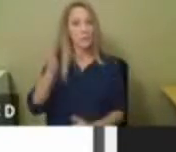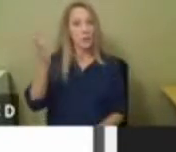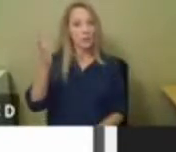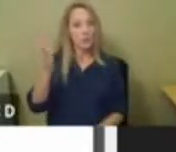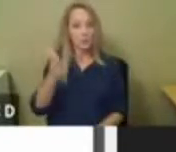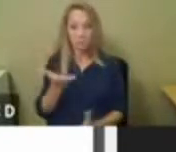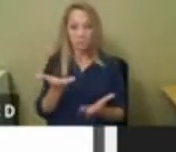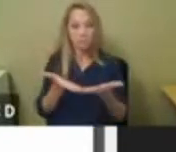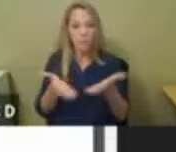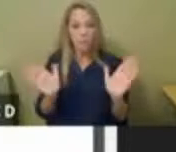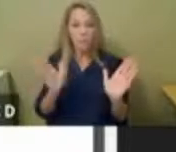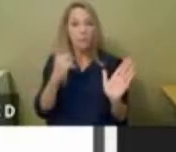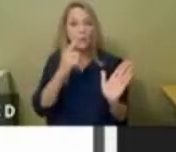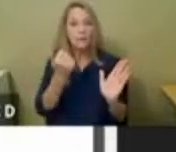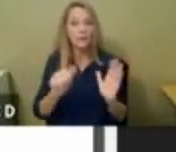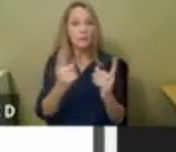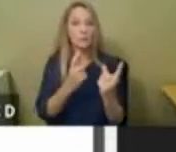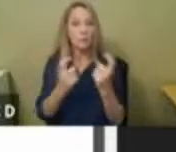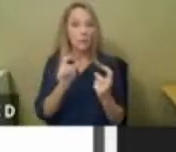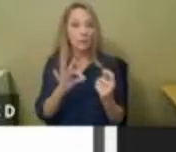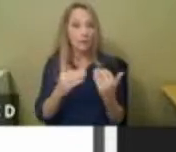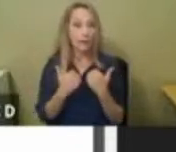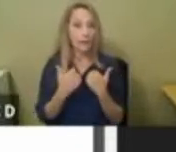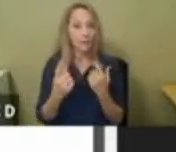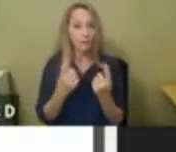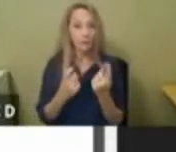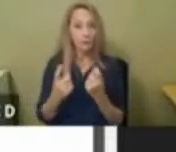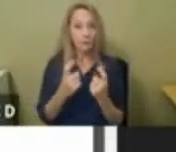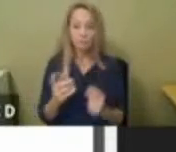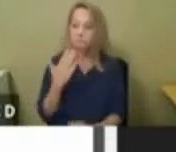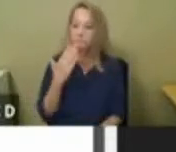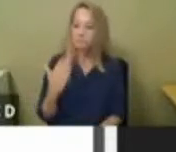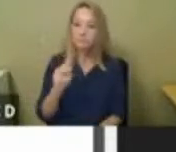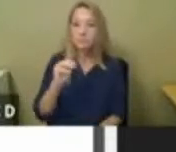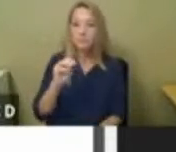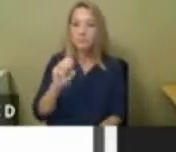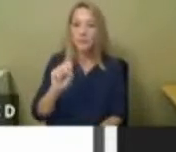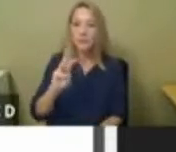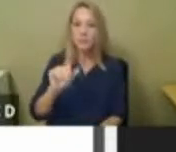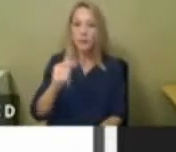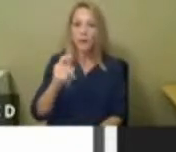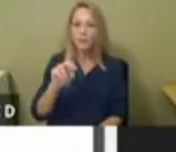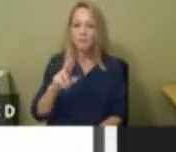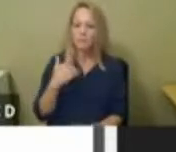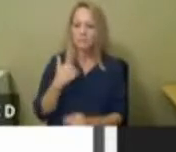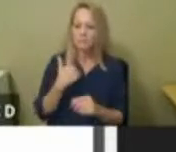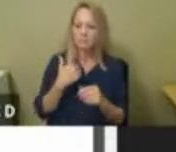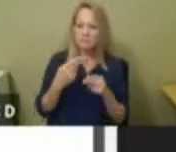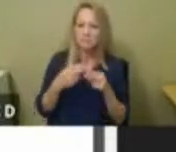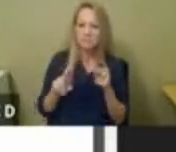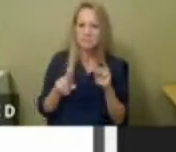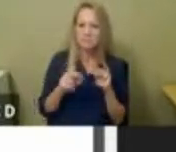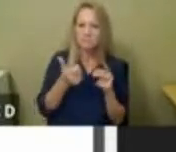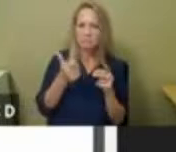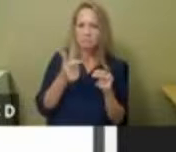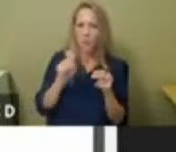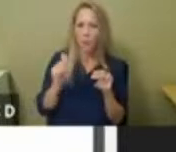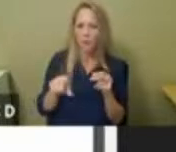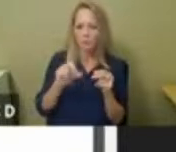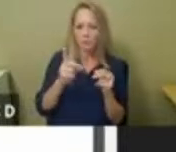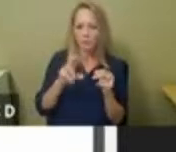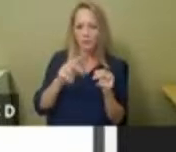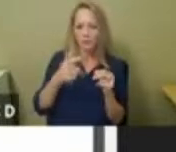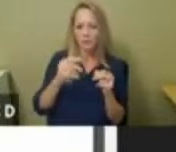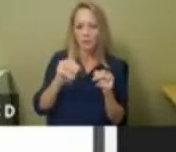any questions if you have them. Thank you, Ms. Wagner. I have just a quick question. When we look at